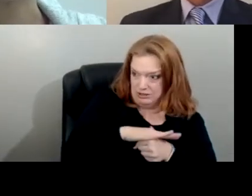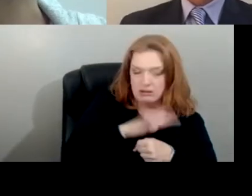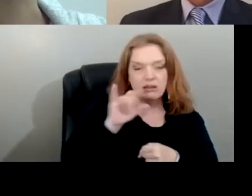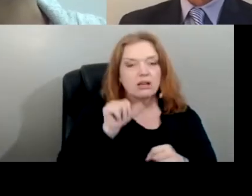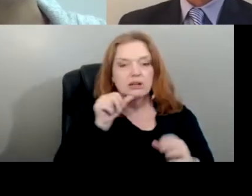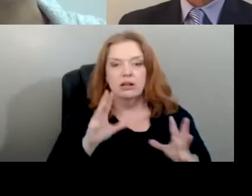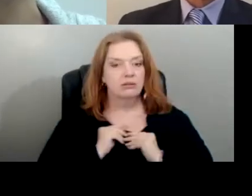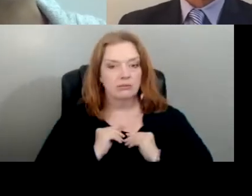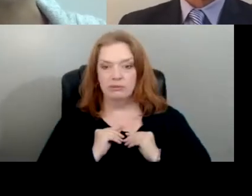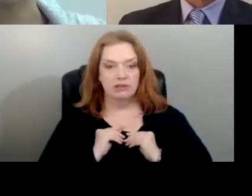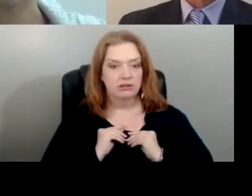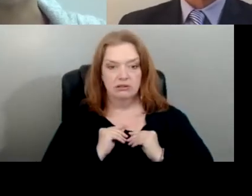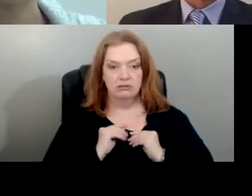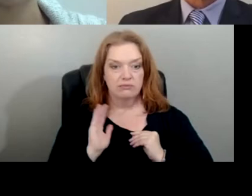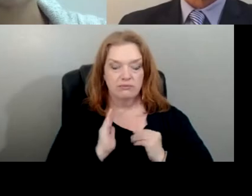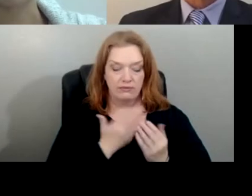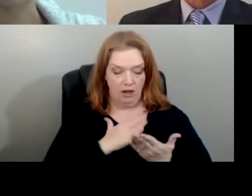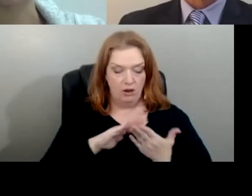And our community has waited long enough.